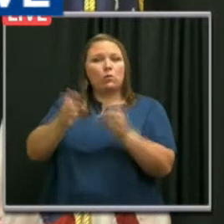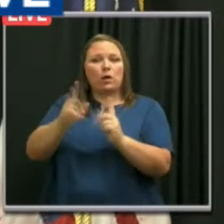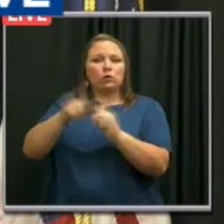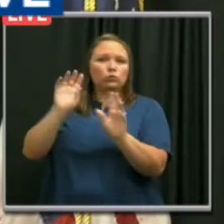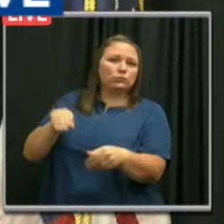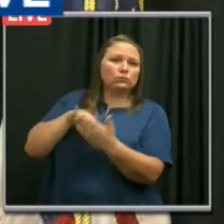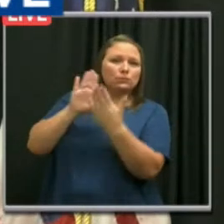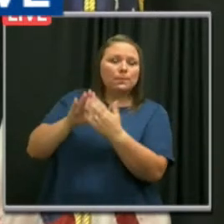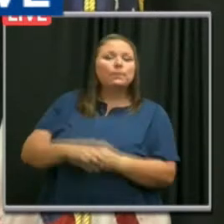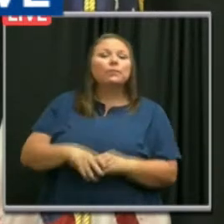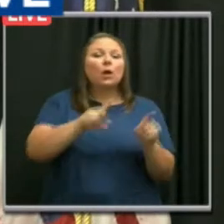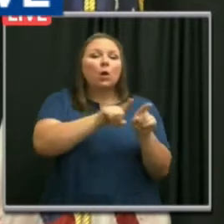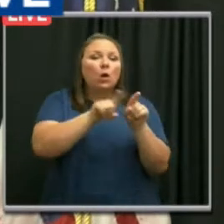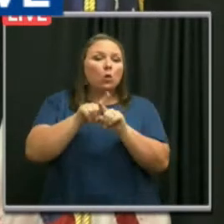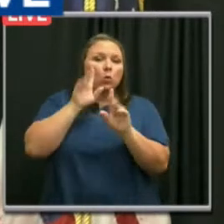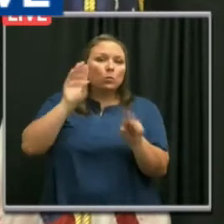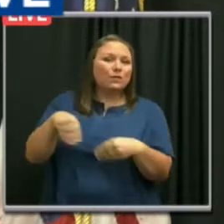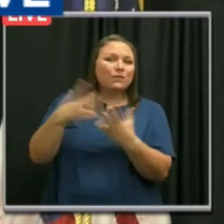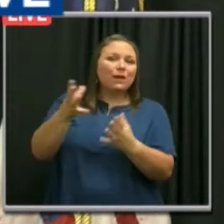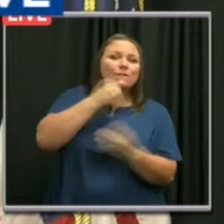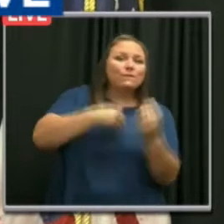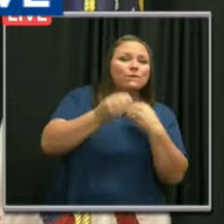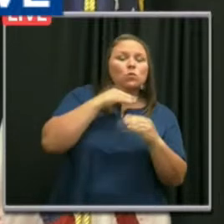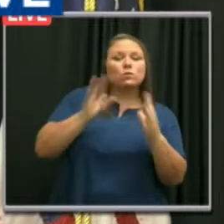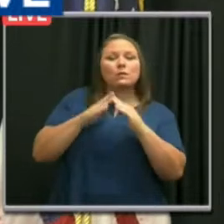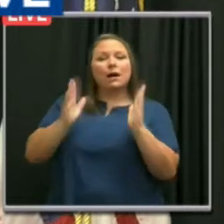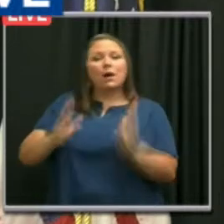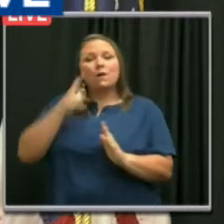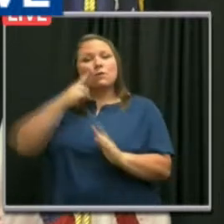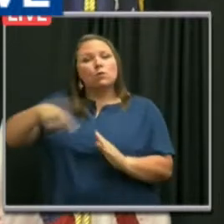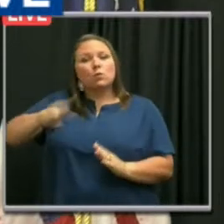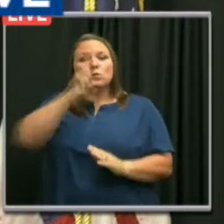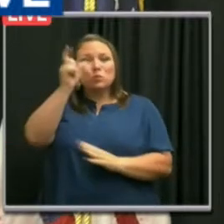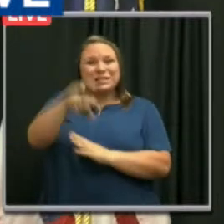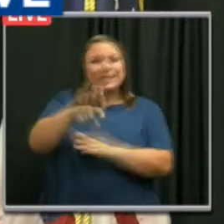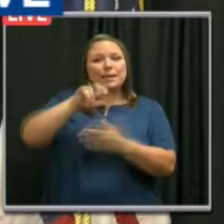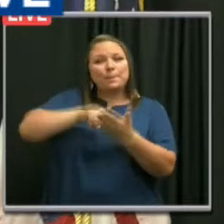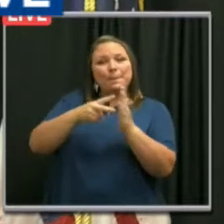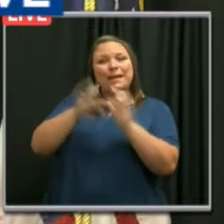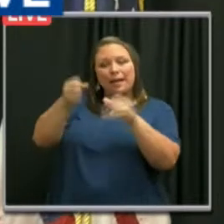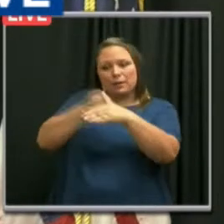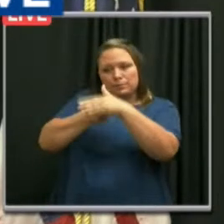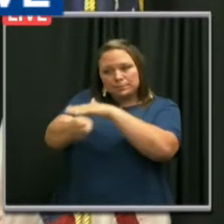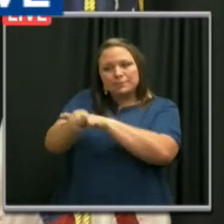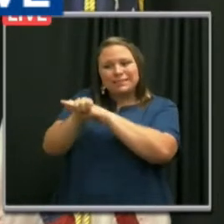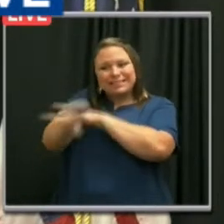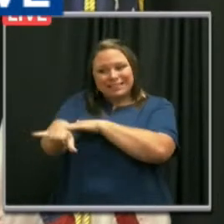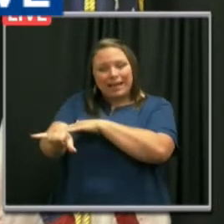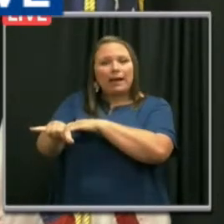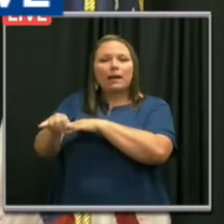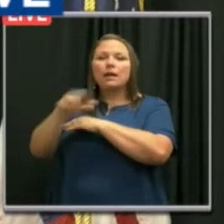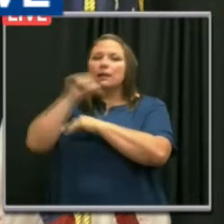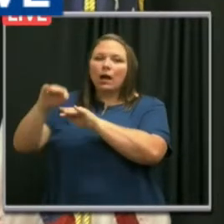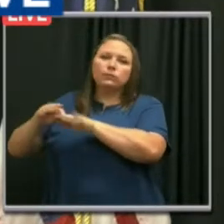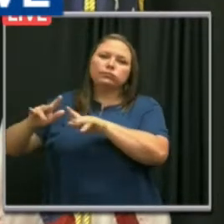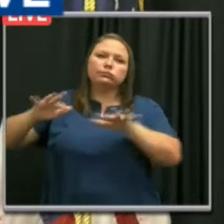also explore providing food and housing security to those who need it so that they can self-isolate and slow the spread of the